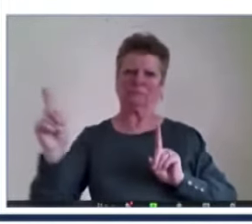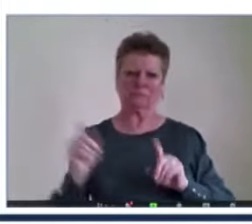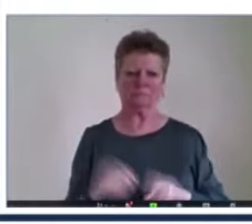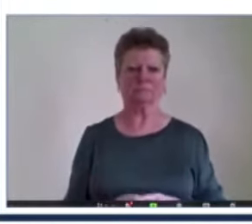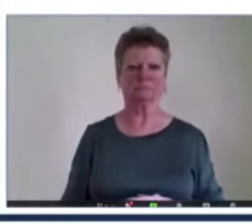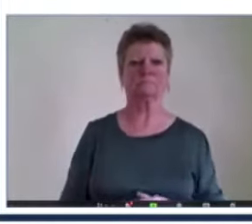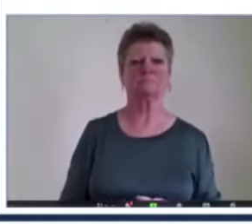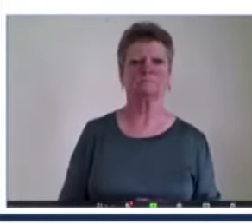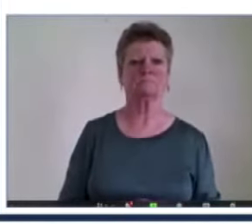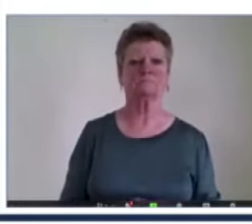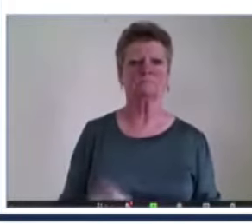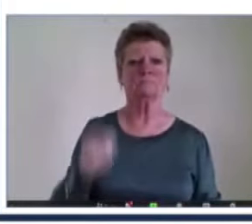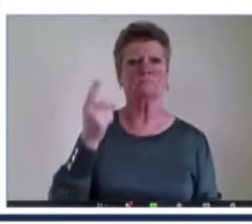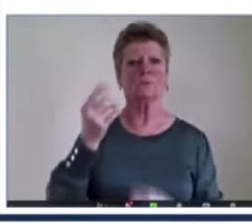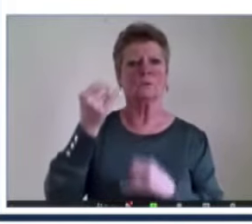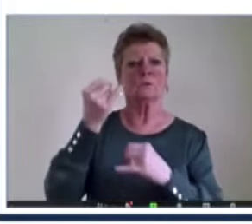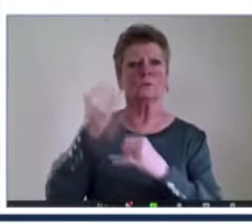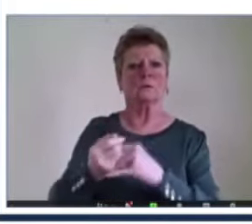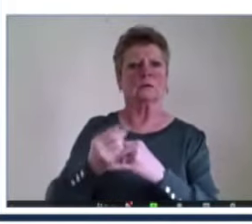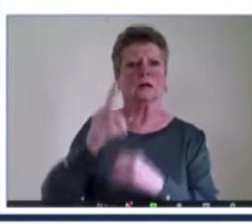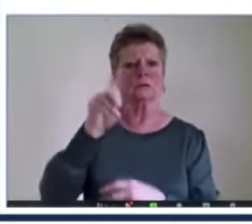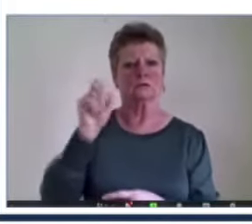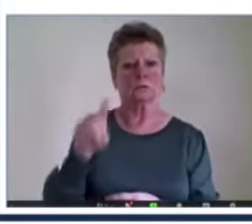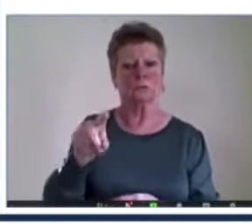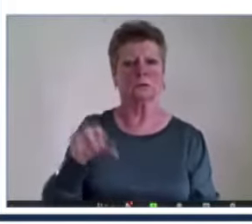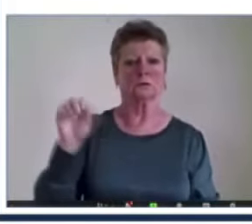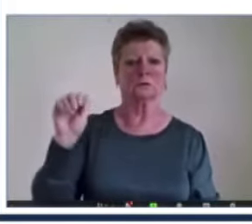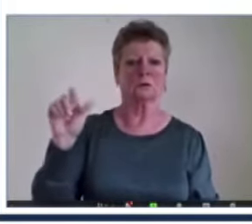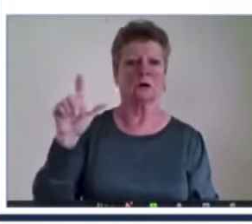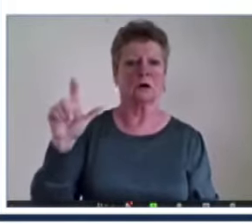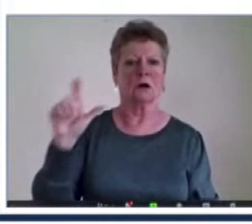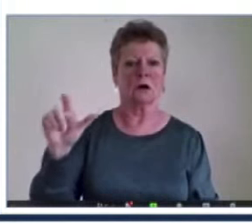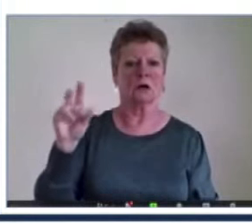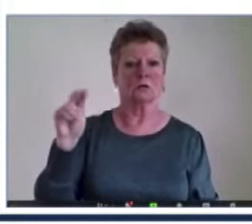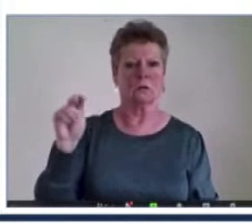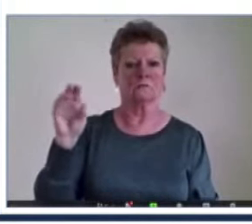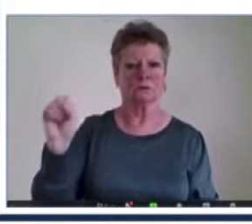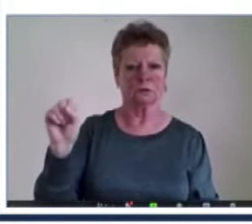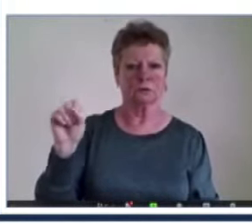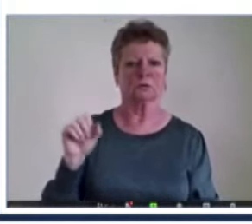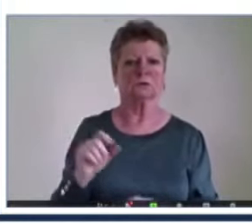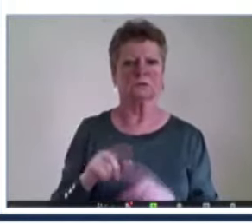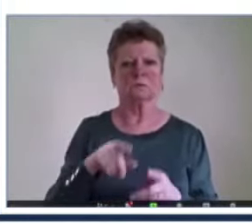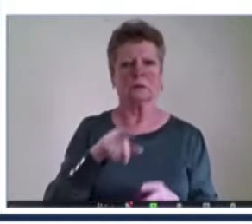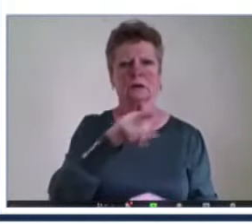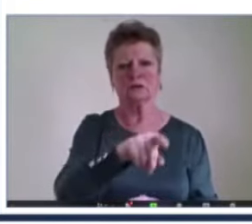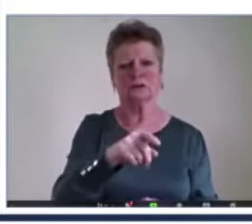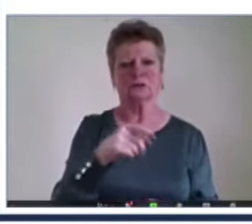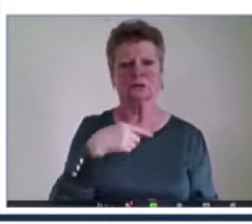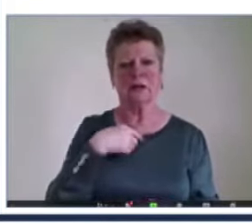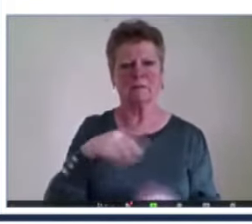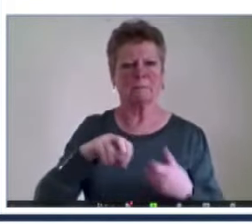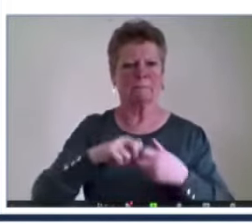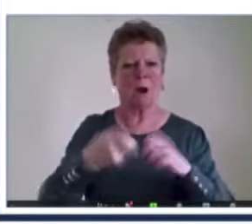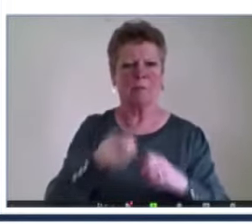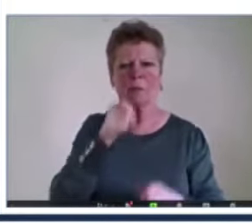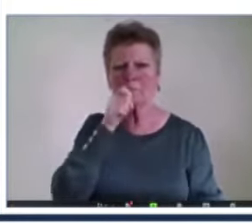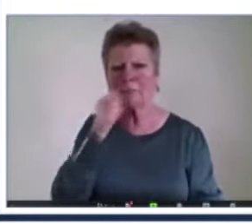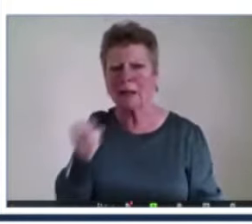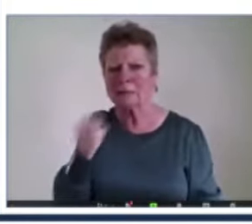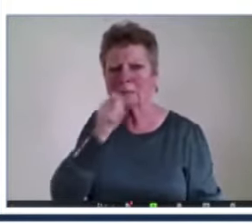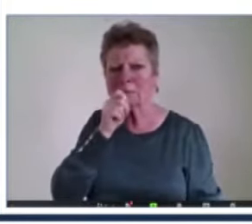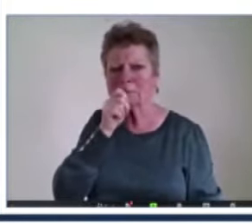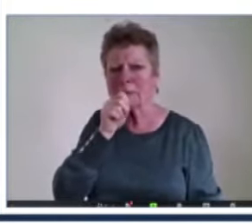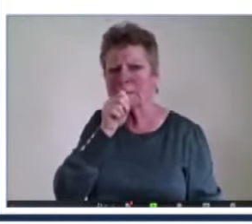final question from Sarah Swansky with All Nova Scotia. Sarah's having mic issues, so I'm going to read her question. Do we